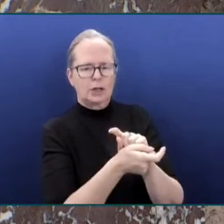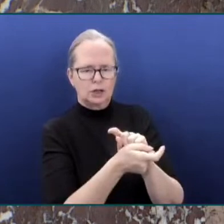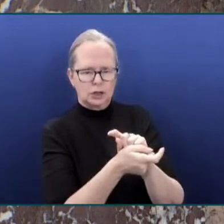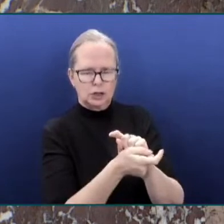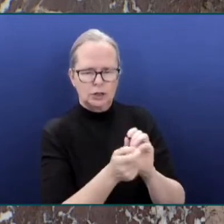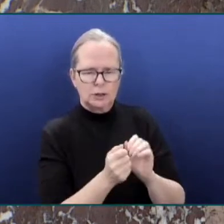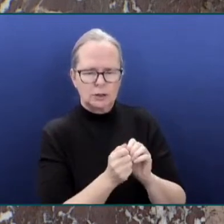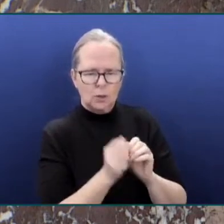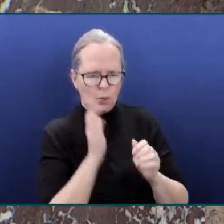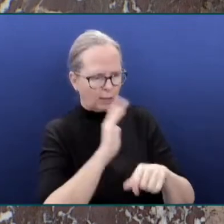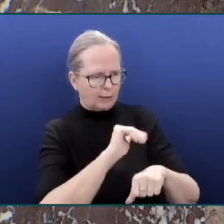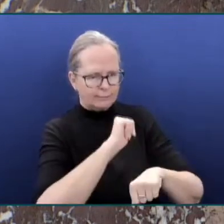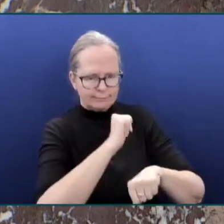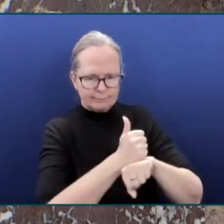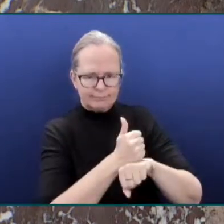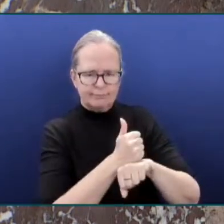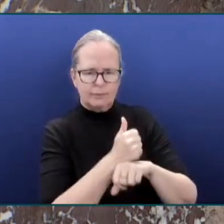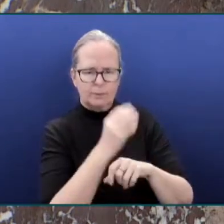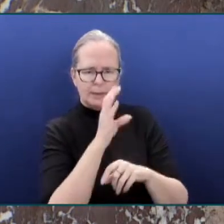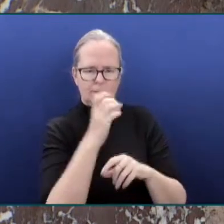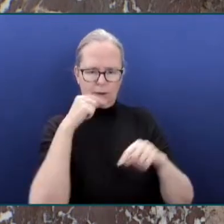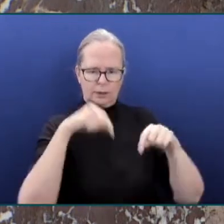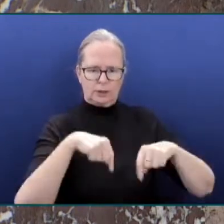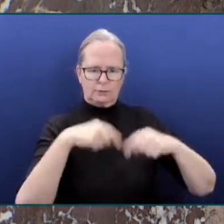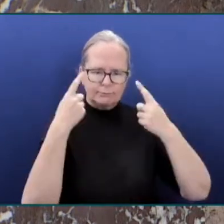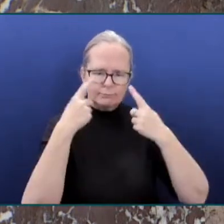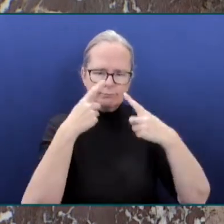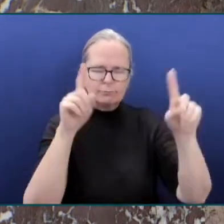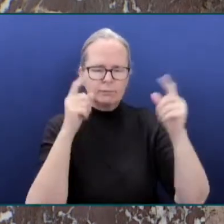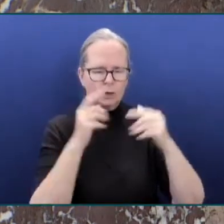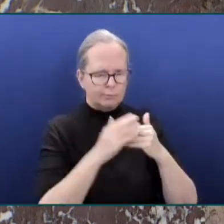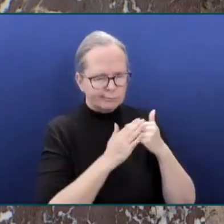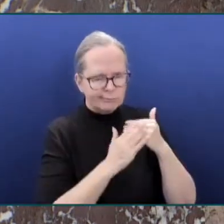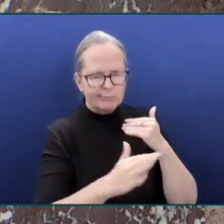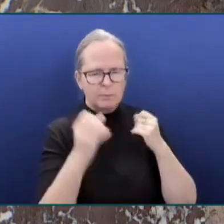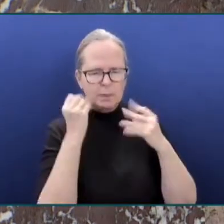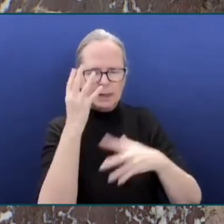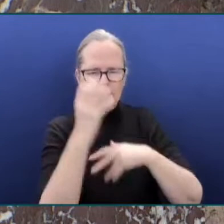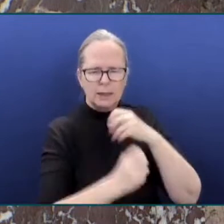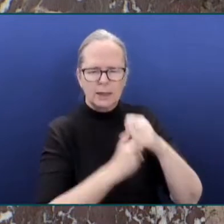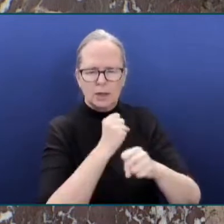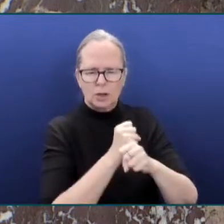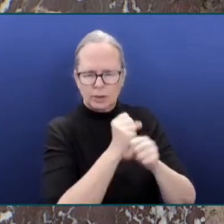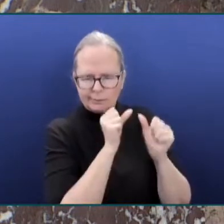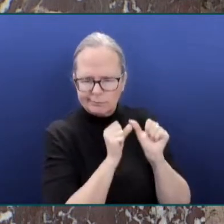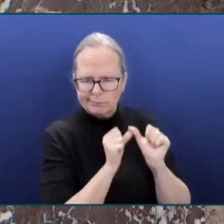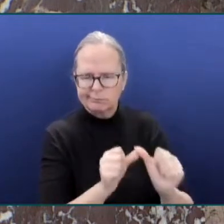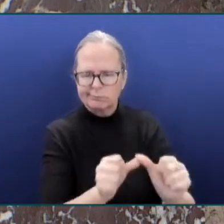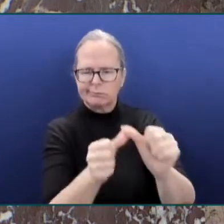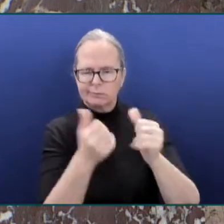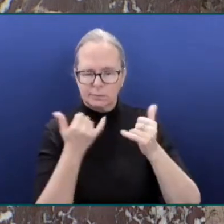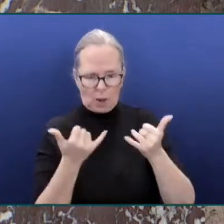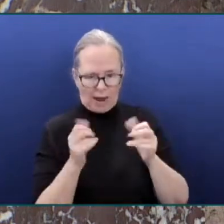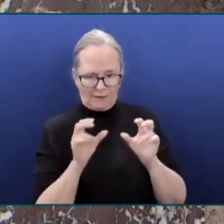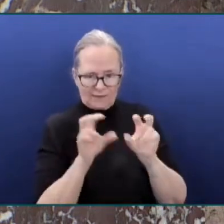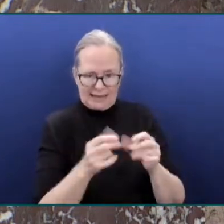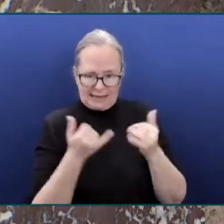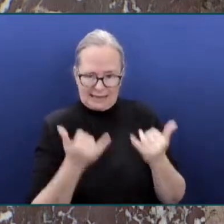of future generations who will benefit off today's investments in clean energy projects in